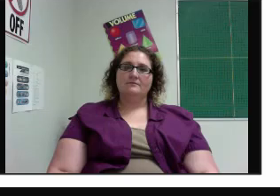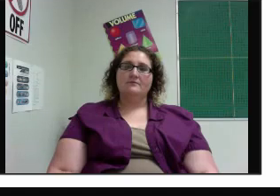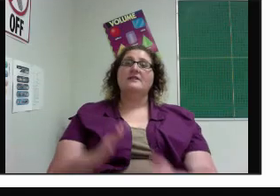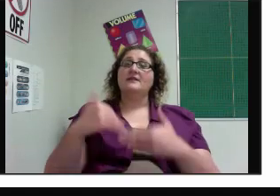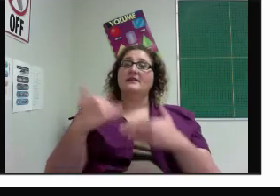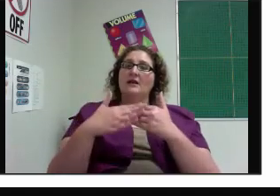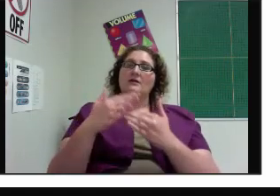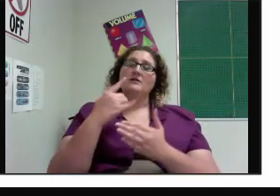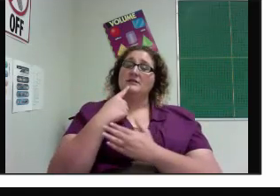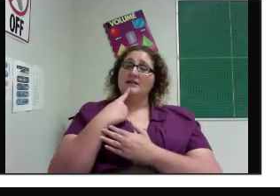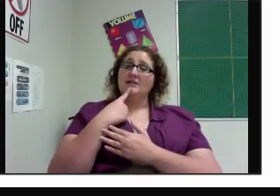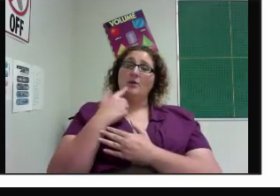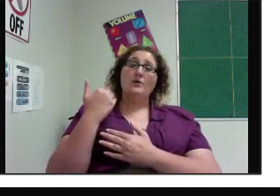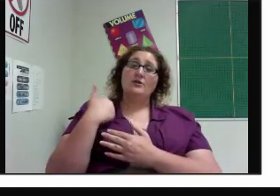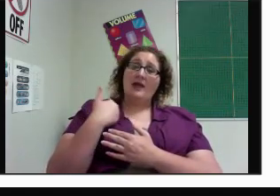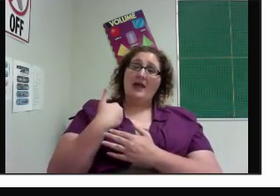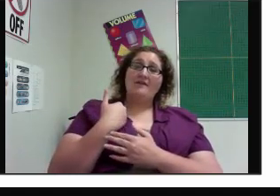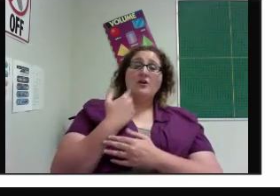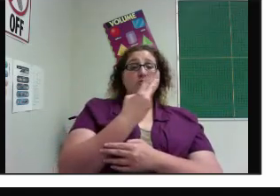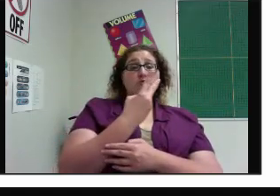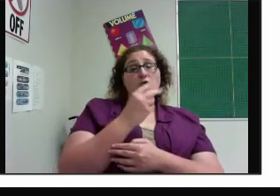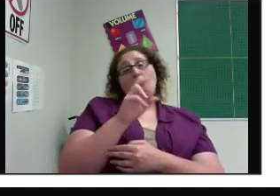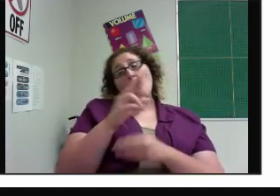in common.